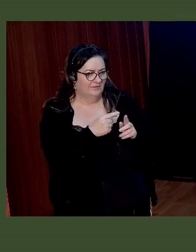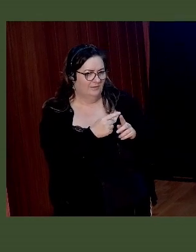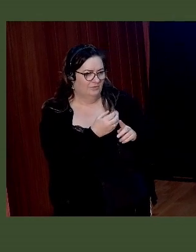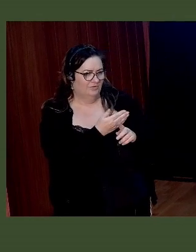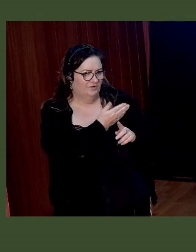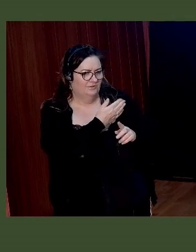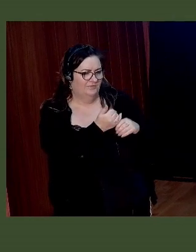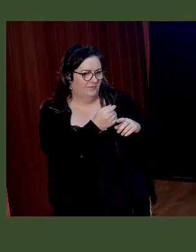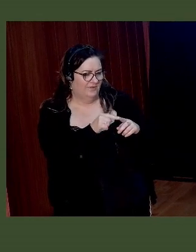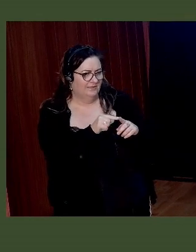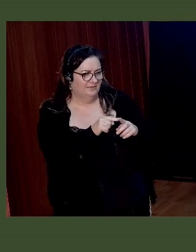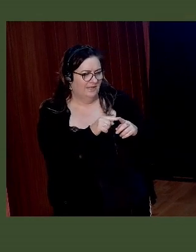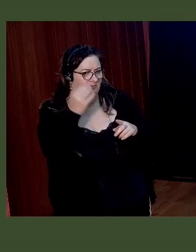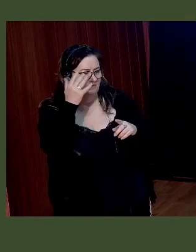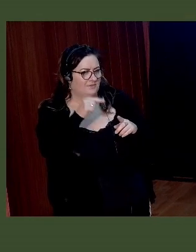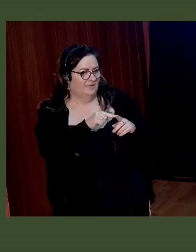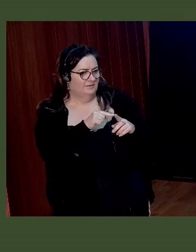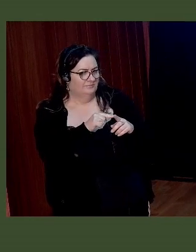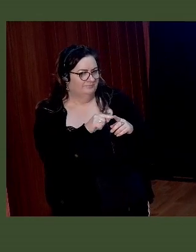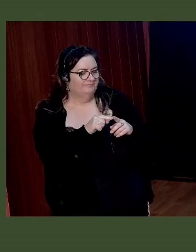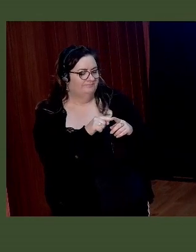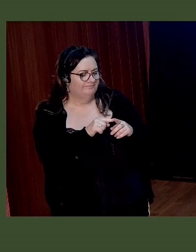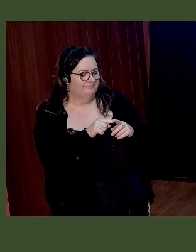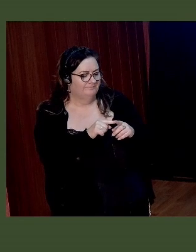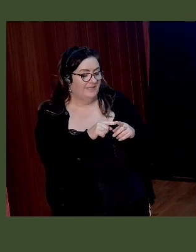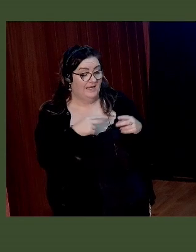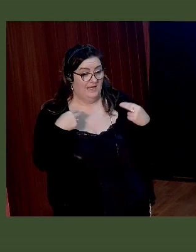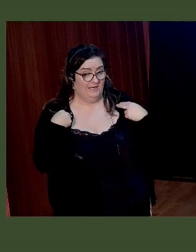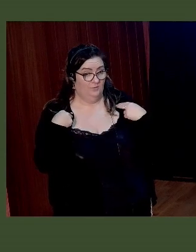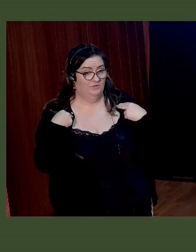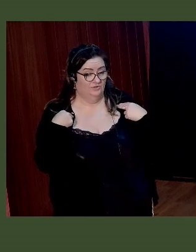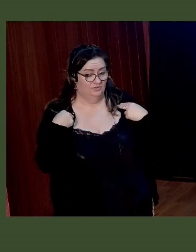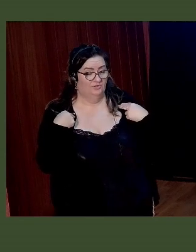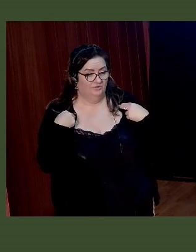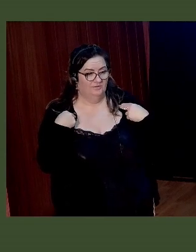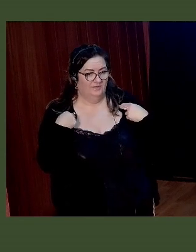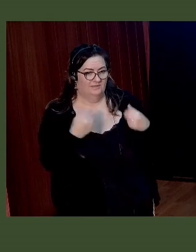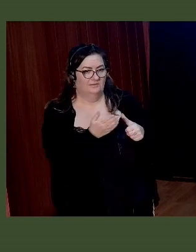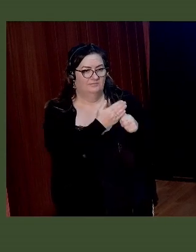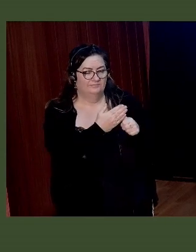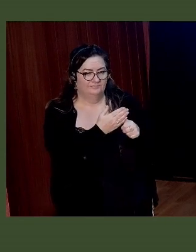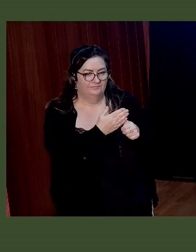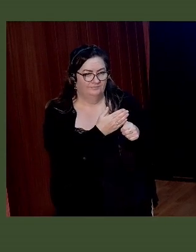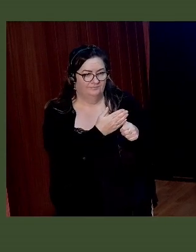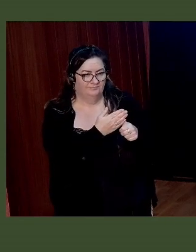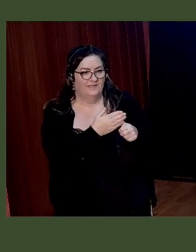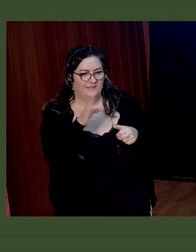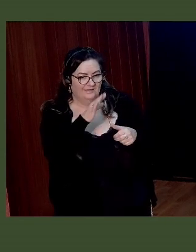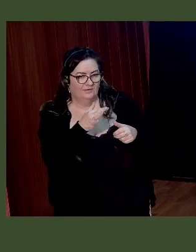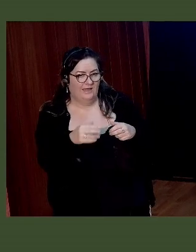that. That principle had a lot to do with the understanding that the Irish, that language existed first, and then the